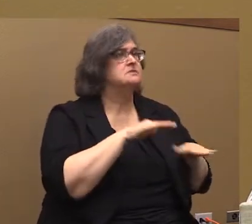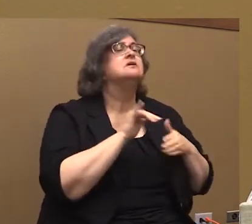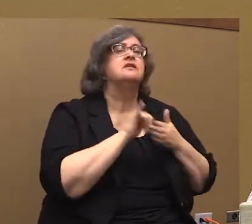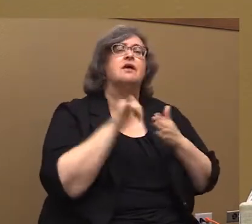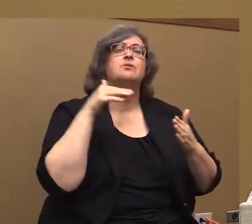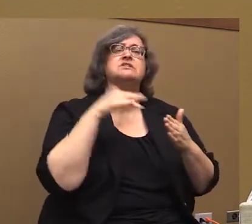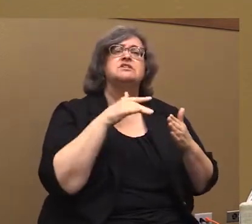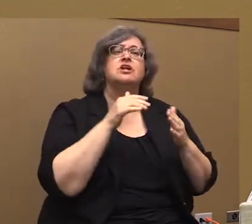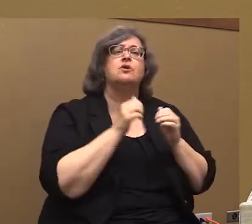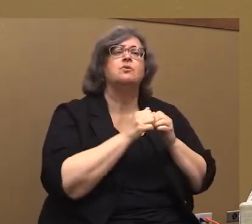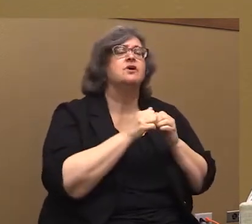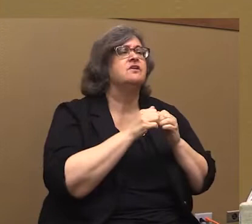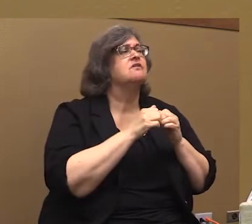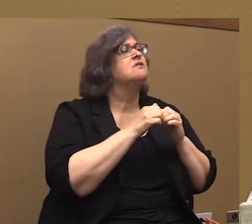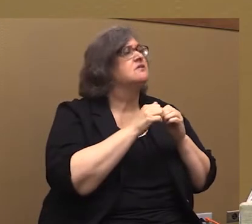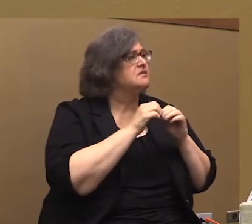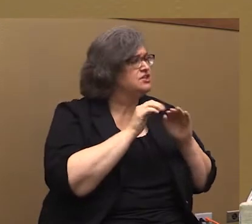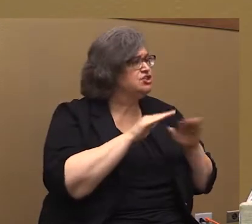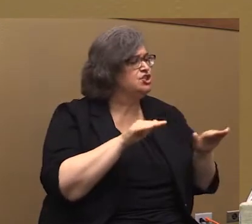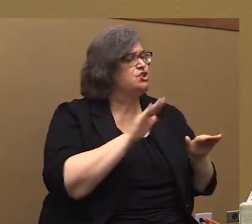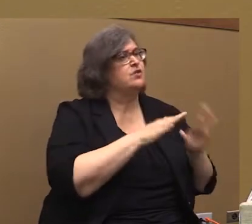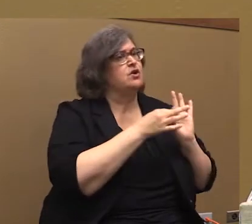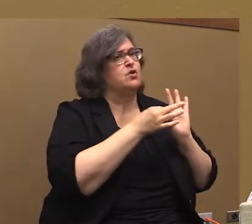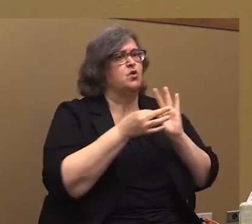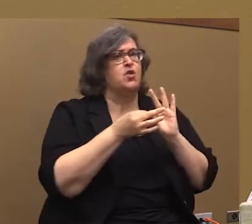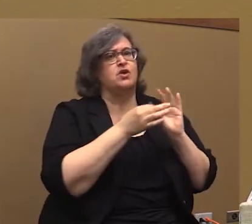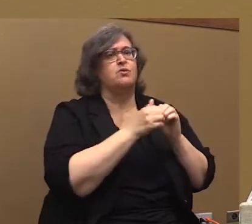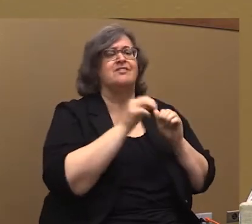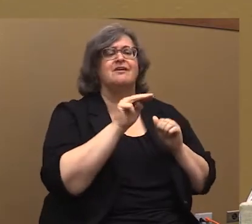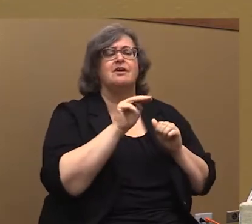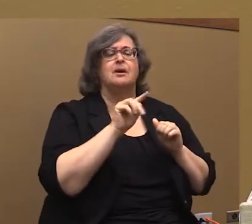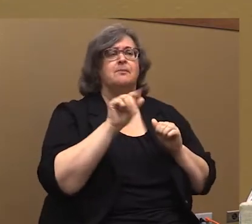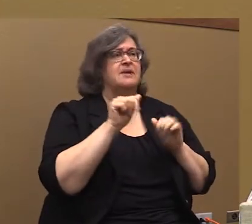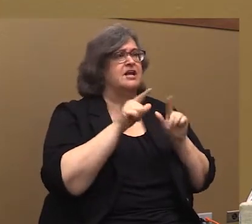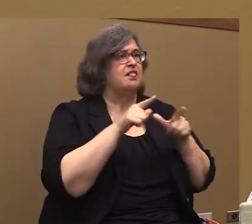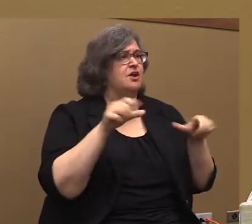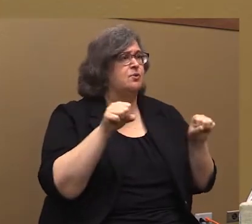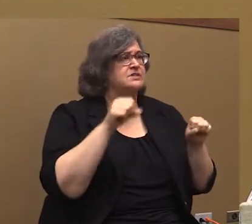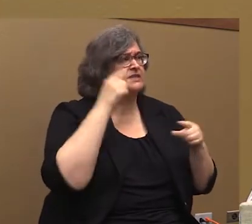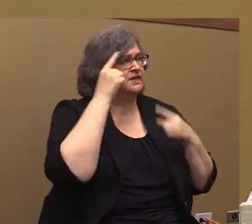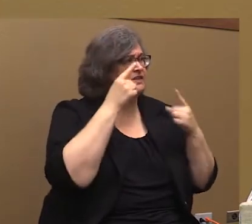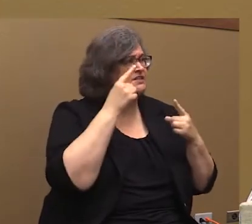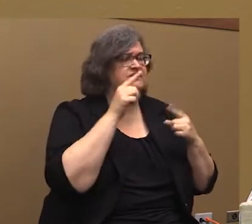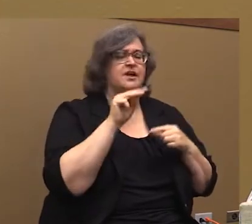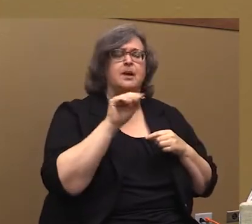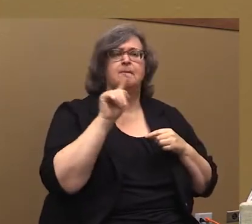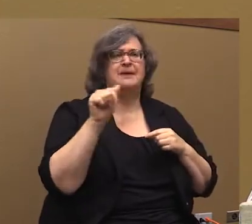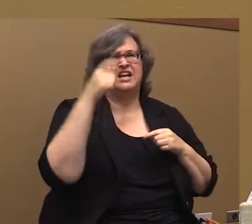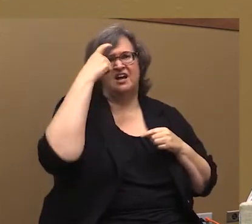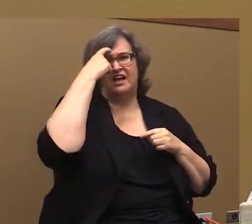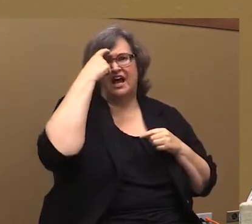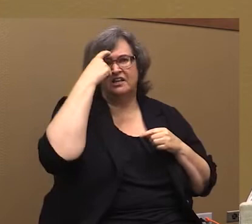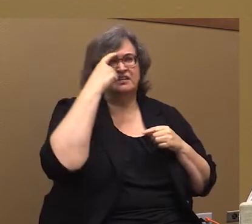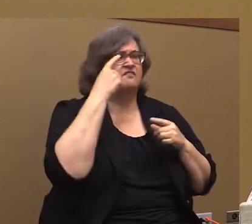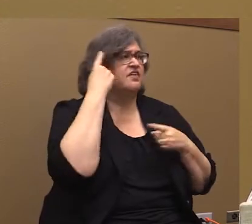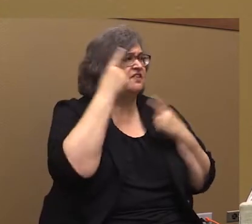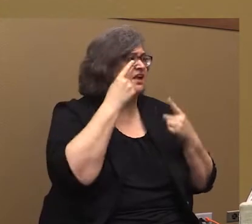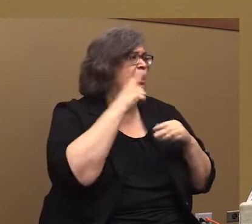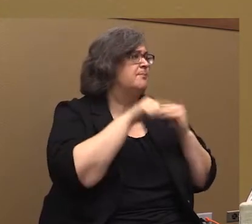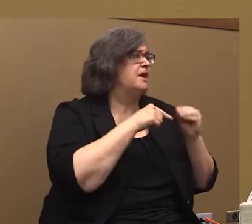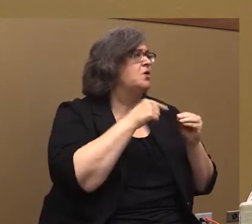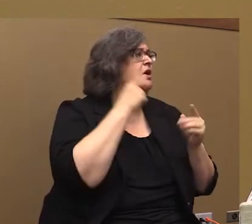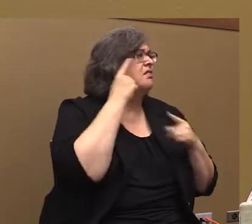That was a study from some relationships between children's knowledge of metalinguistic thinking about language